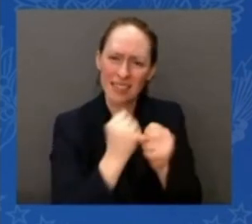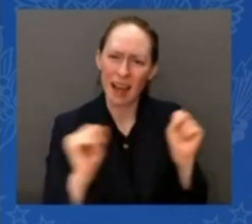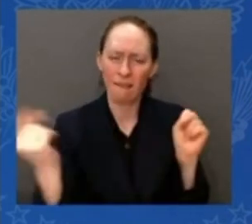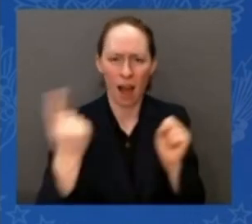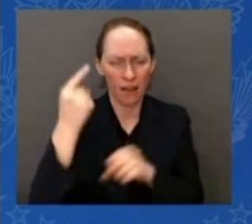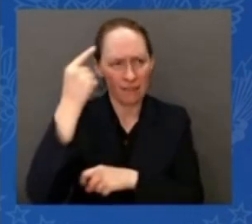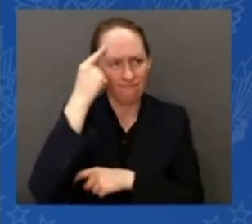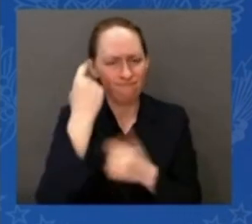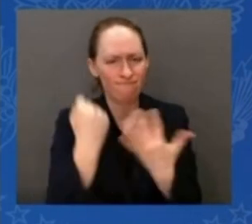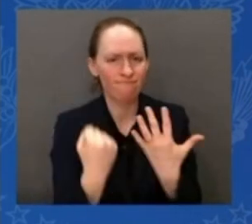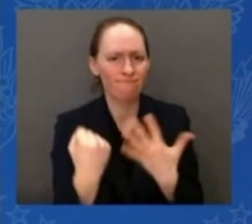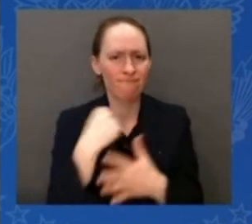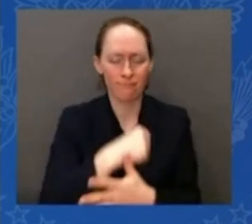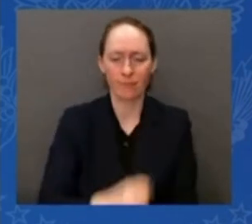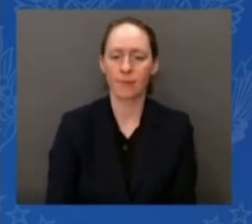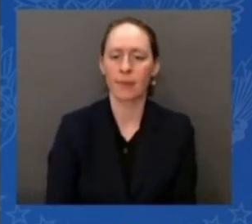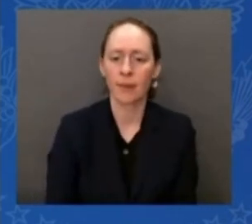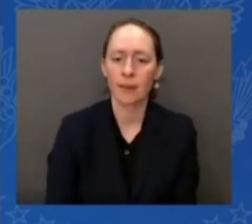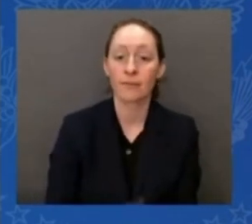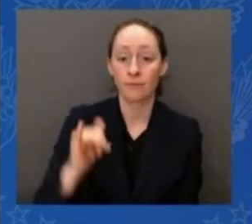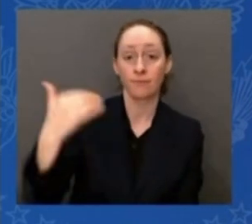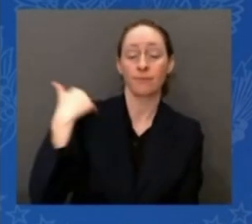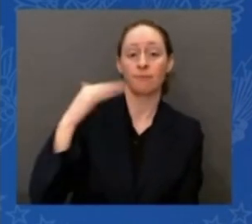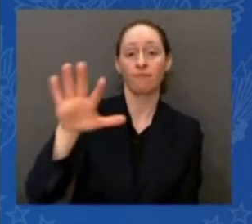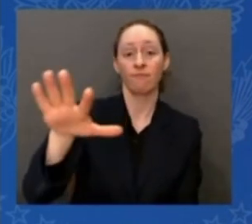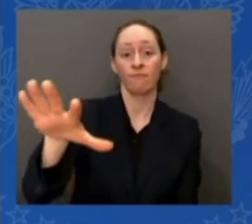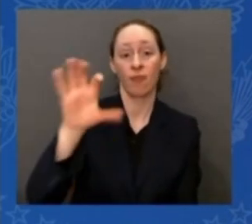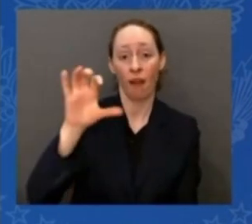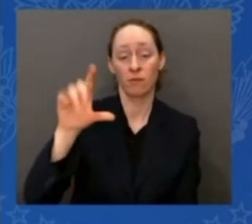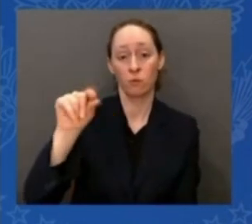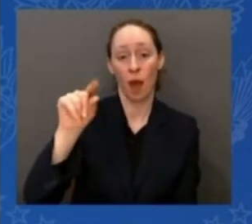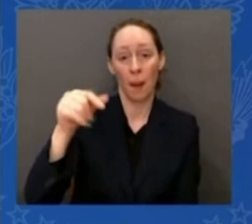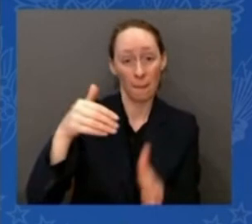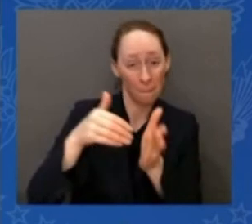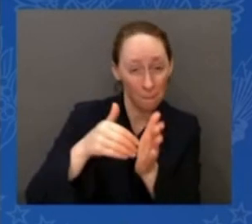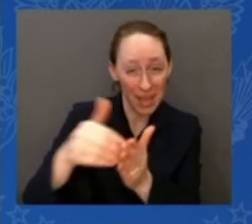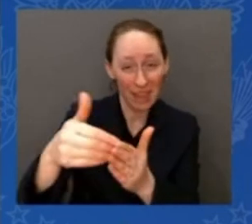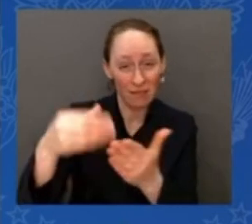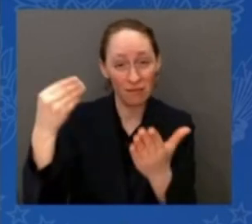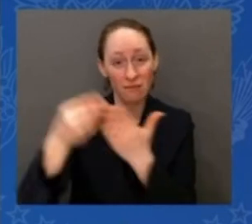wages for liquidated damage from more than